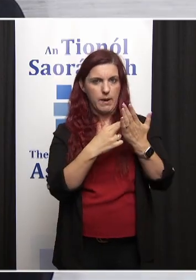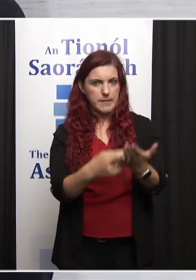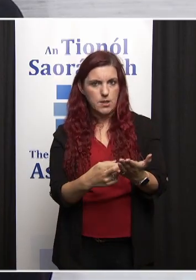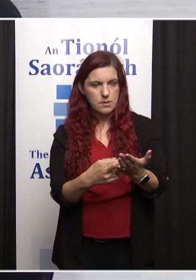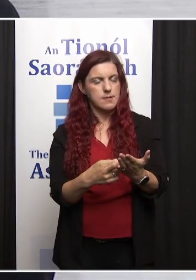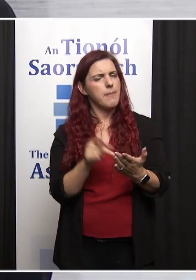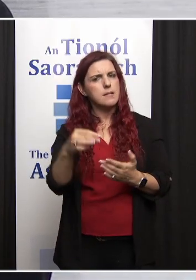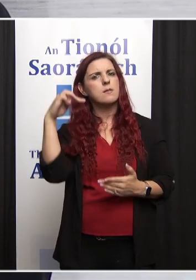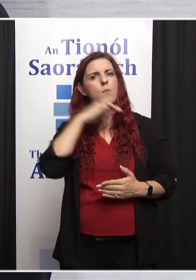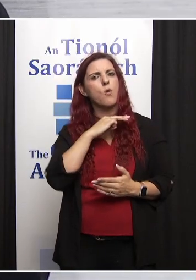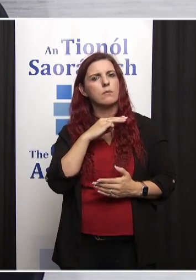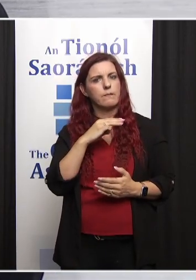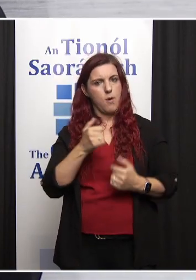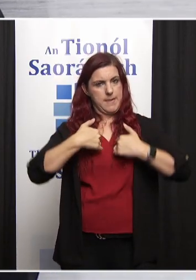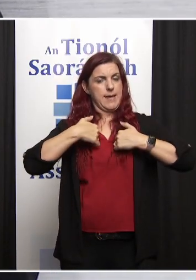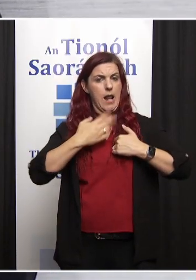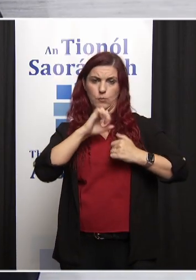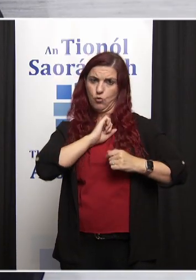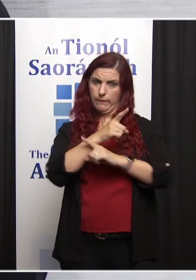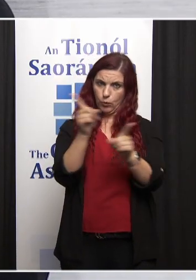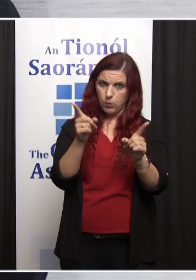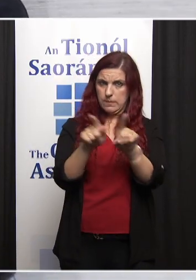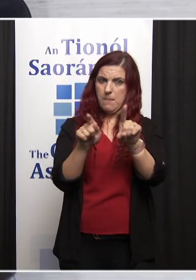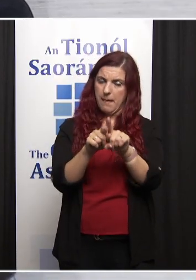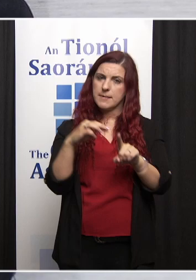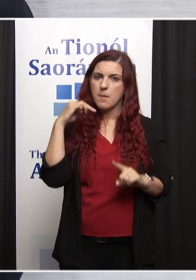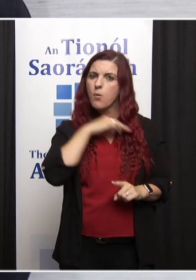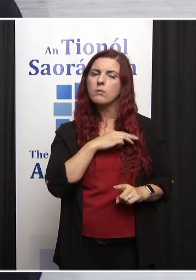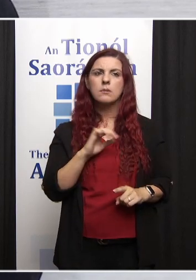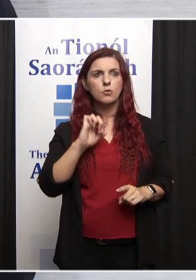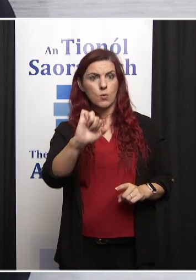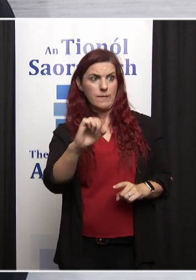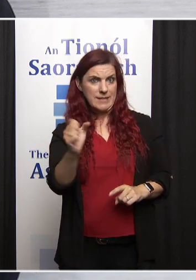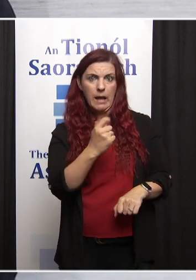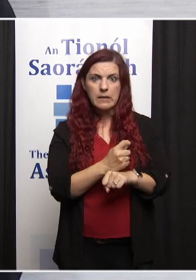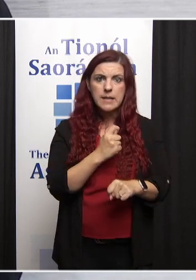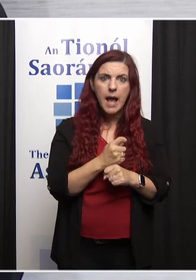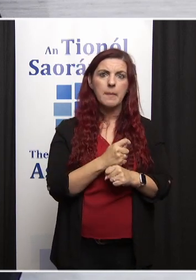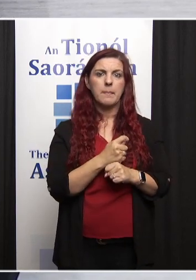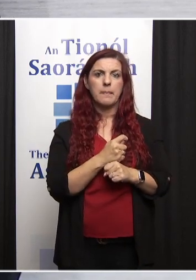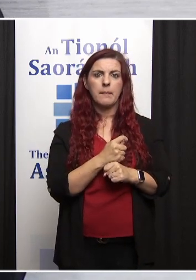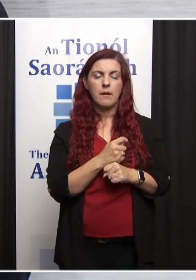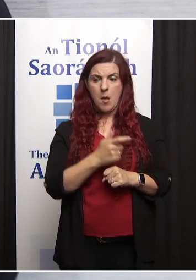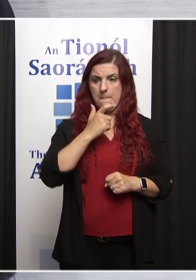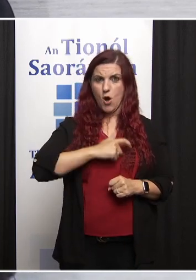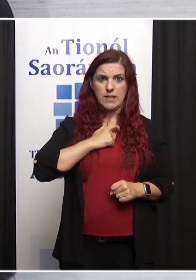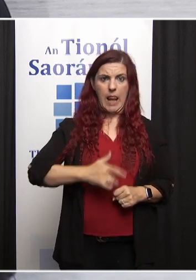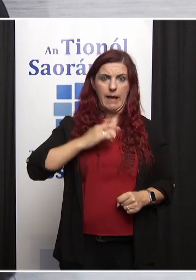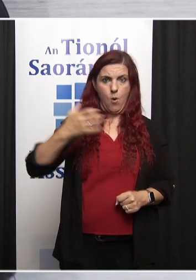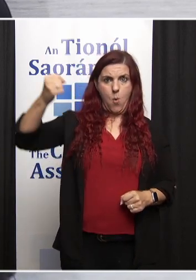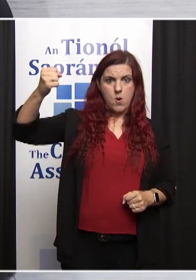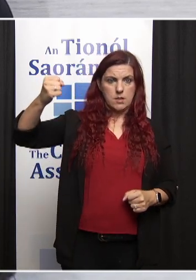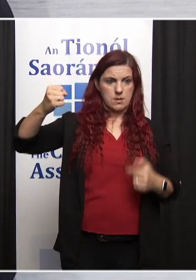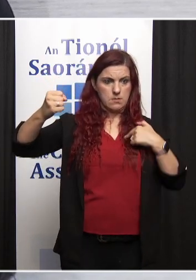that's a really important bit for me, and I'm sure for you as well, that you've gone to the trouble of putting your personal time on hold to be with us